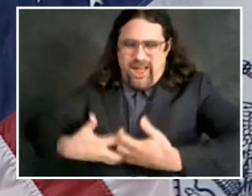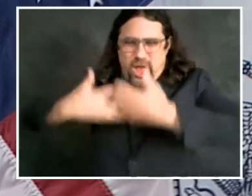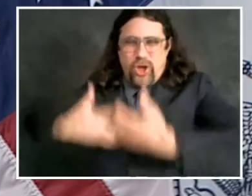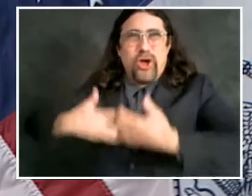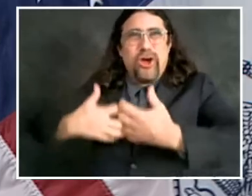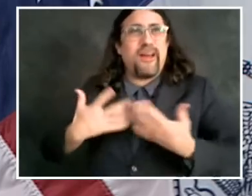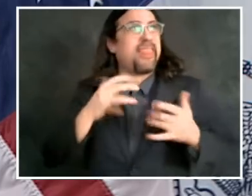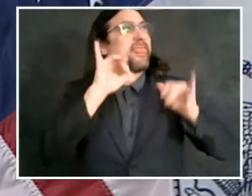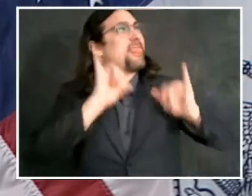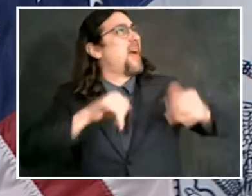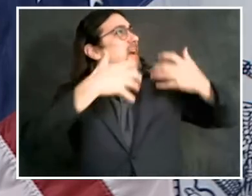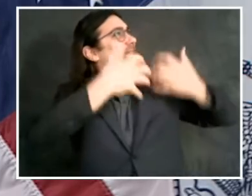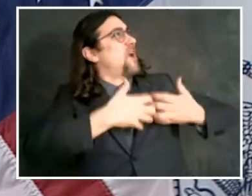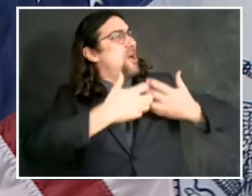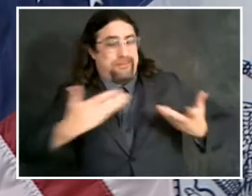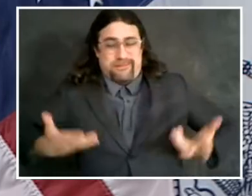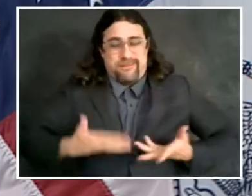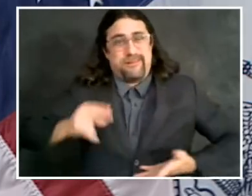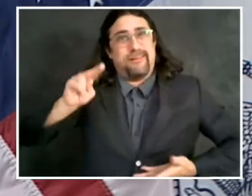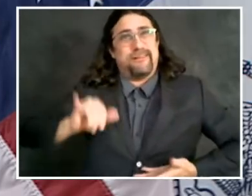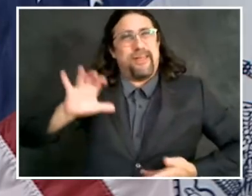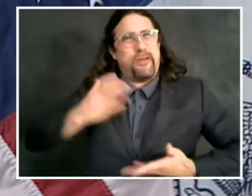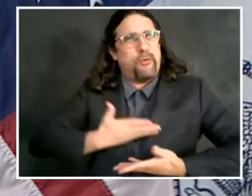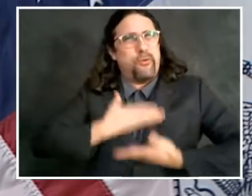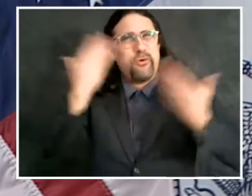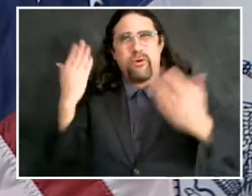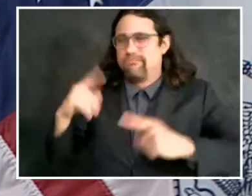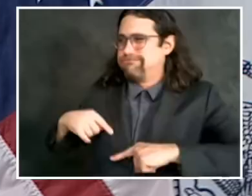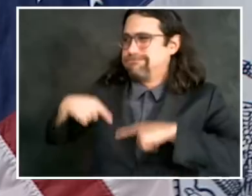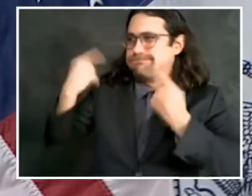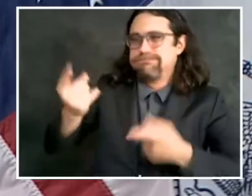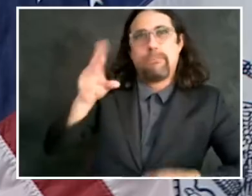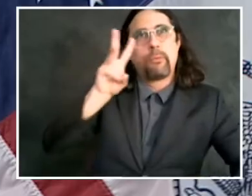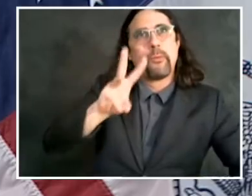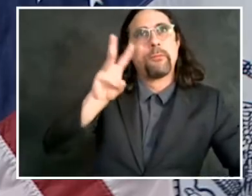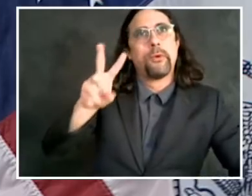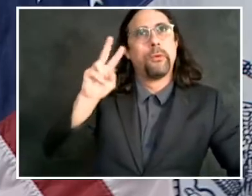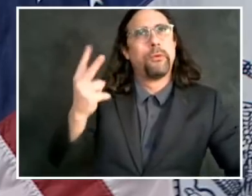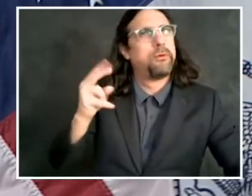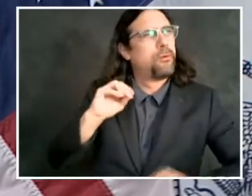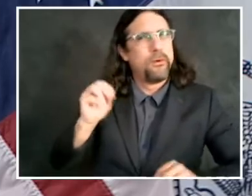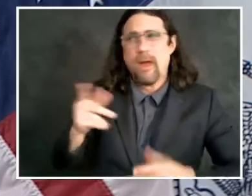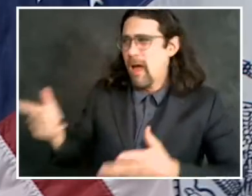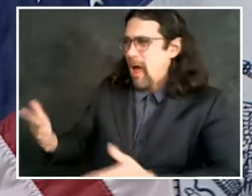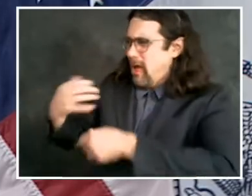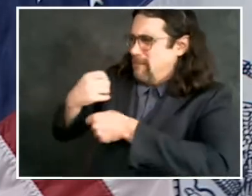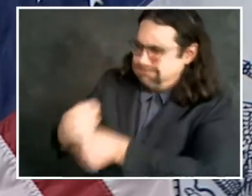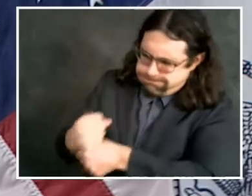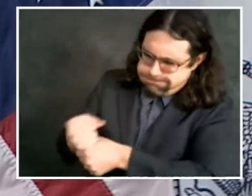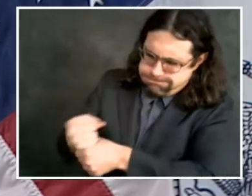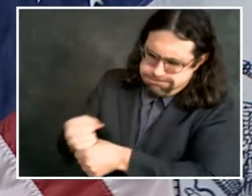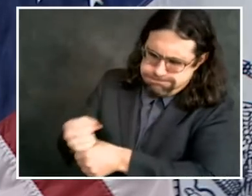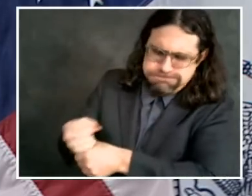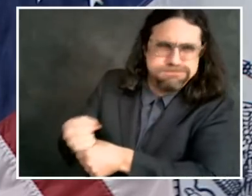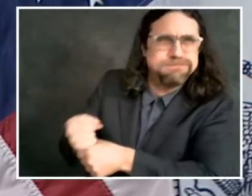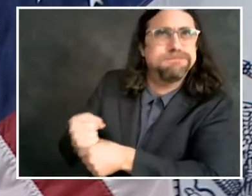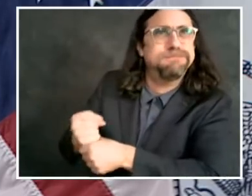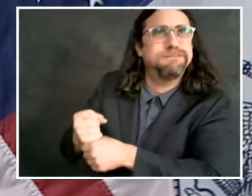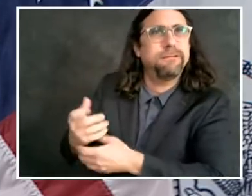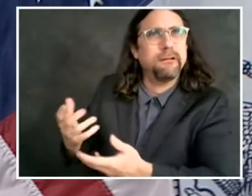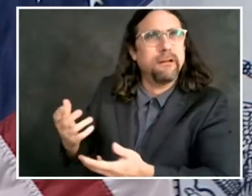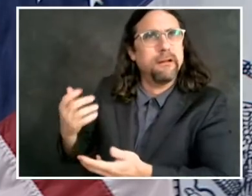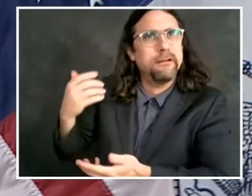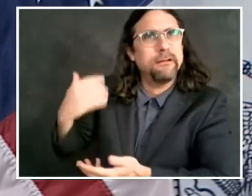vessels that help to protect us and save us. Today in the Brooklyn Navy Yard, wonderful people, from the folks who own